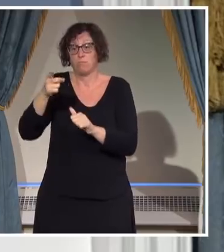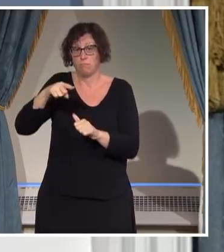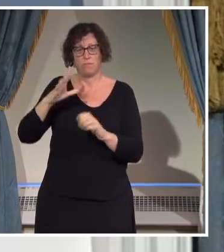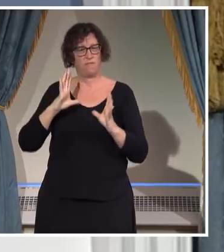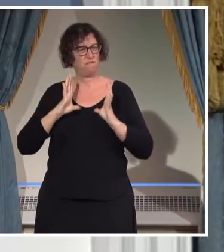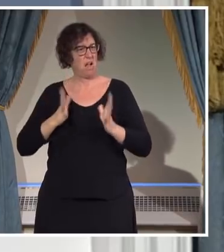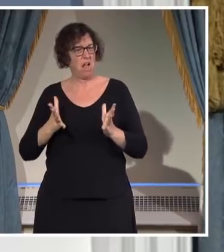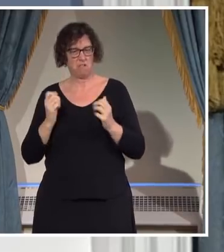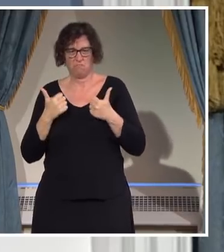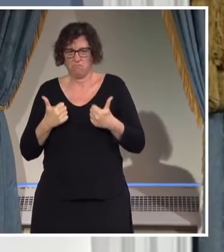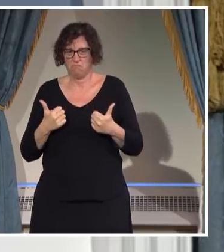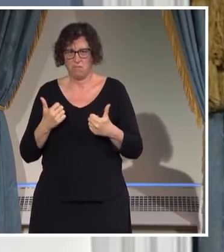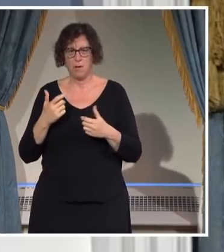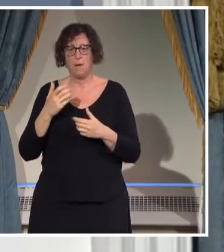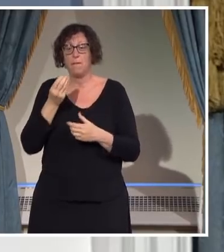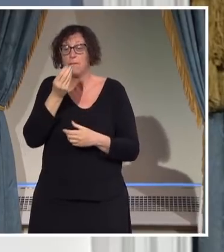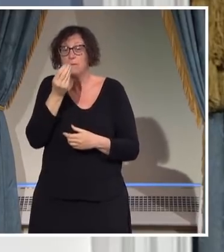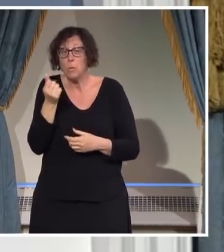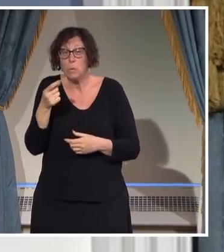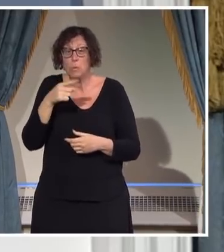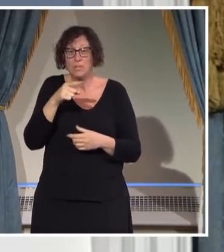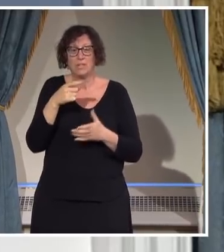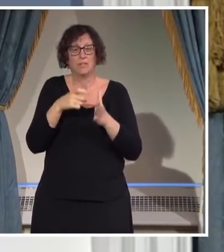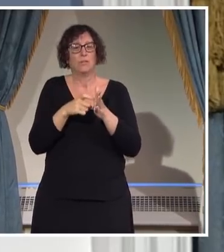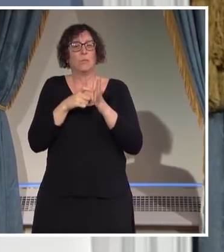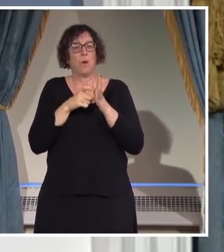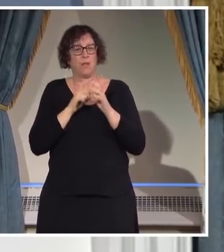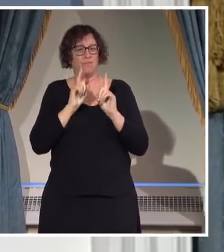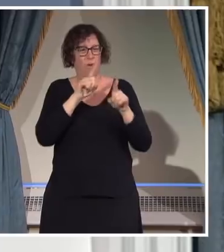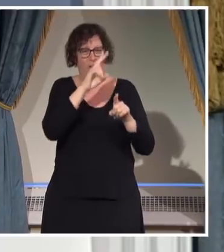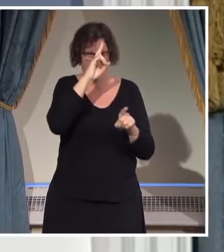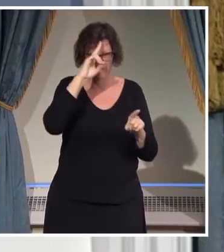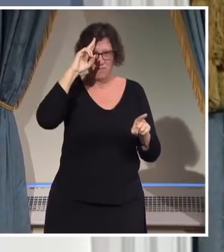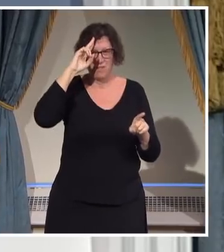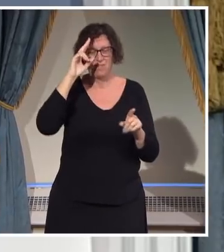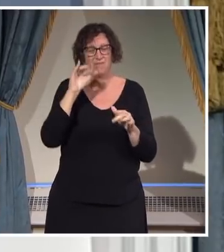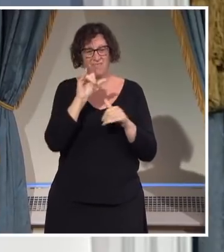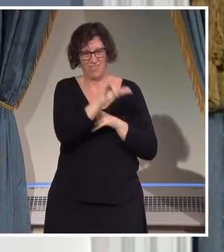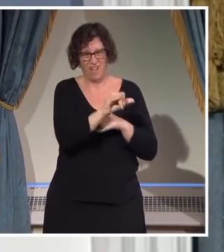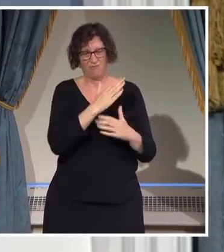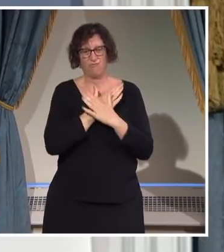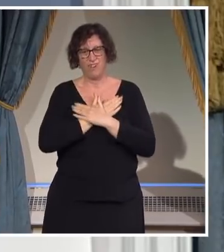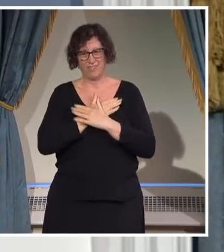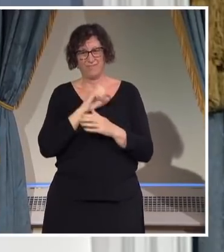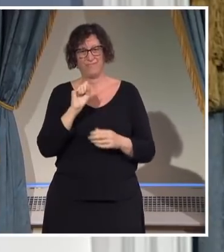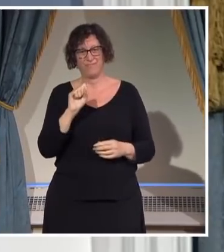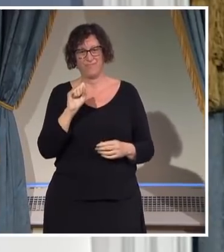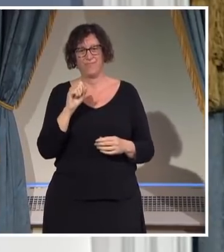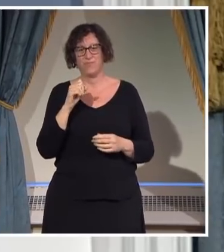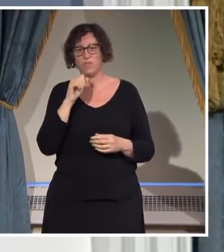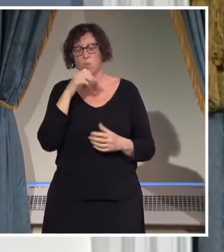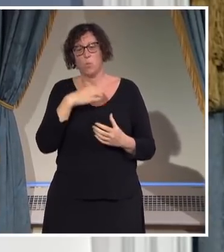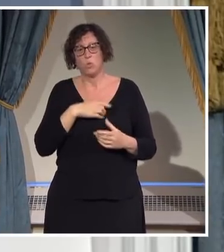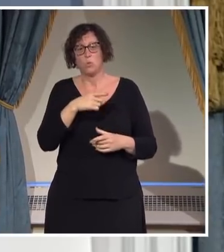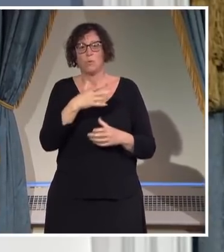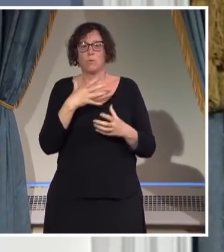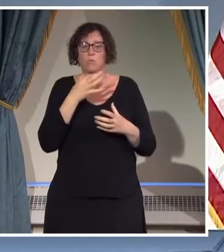exact number, but we wish them all, as we do with all patients who are sick, a speedy